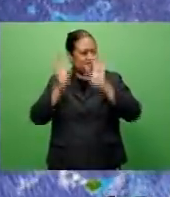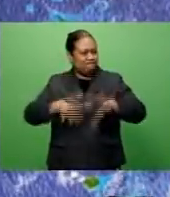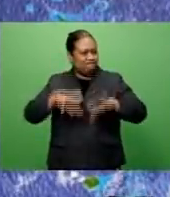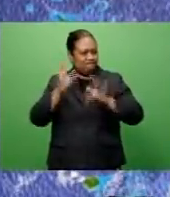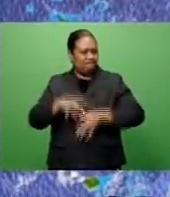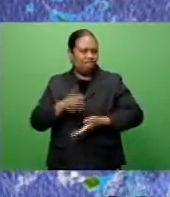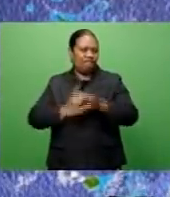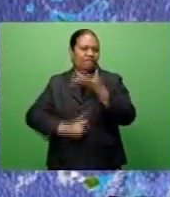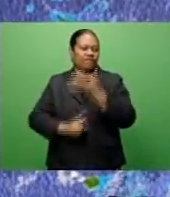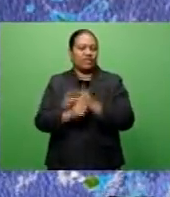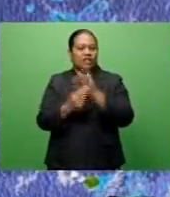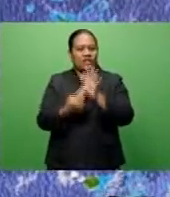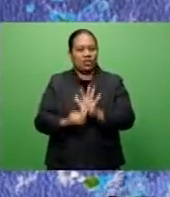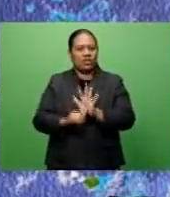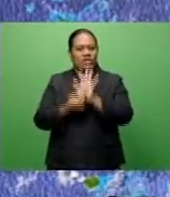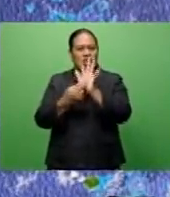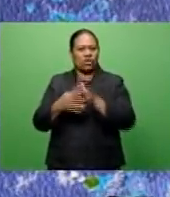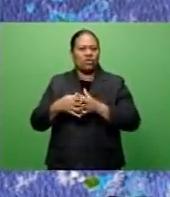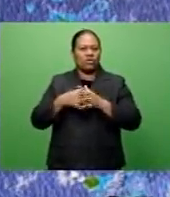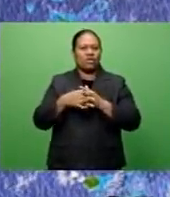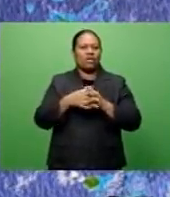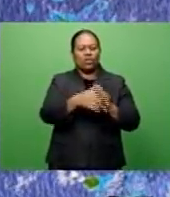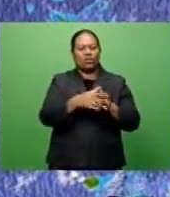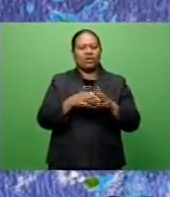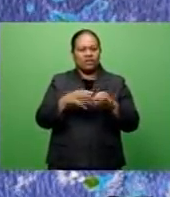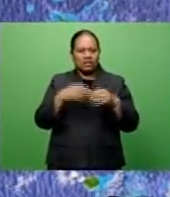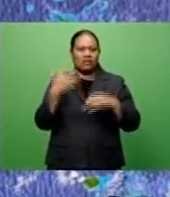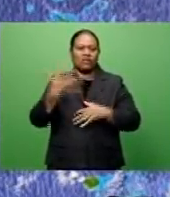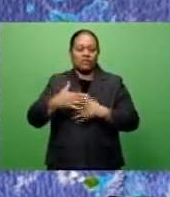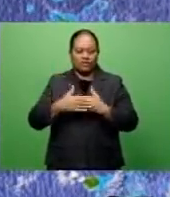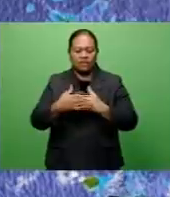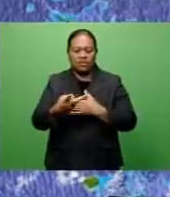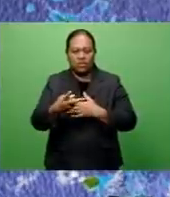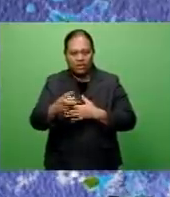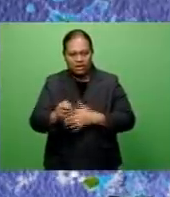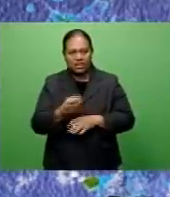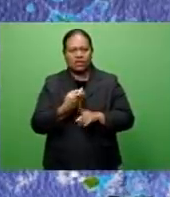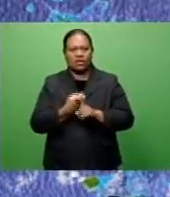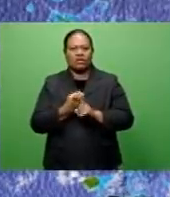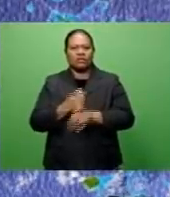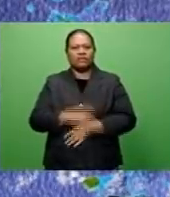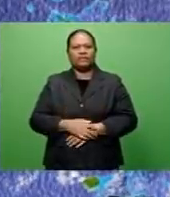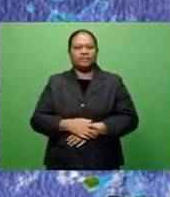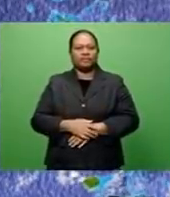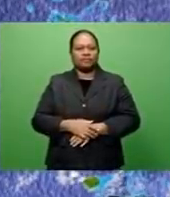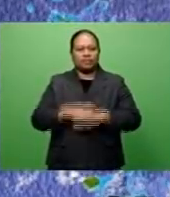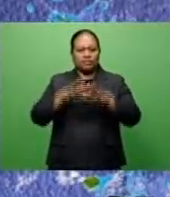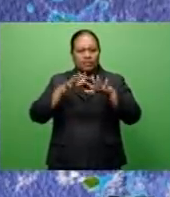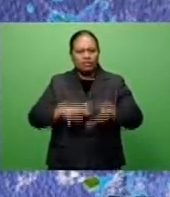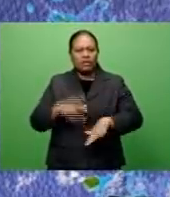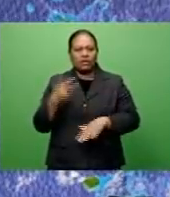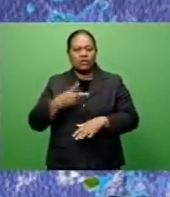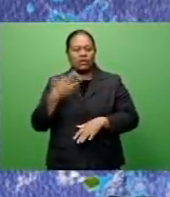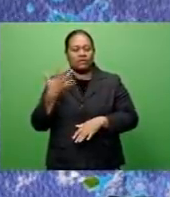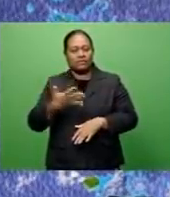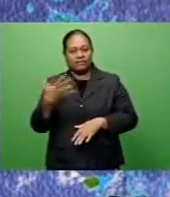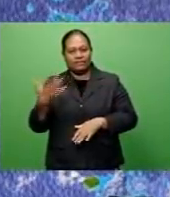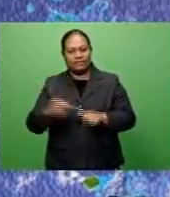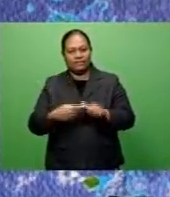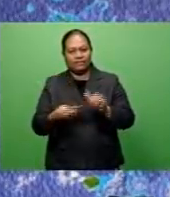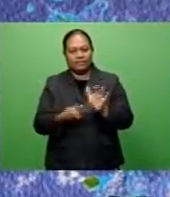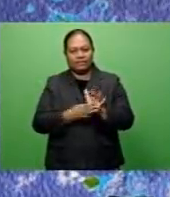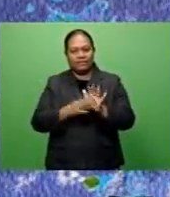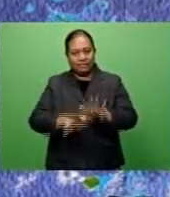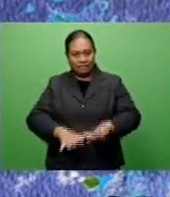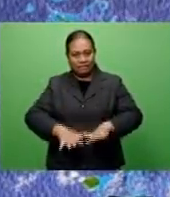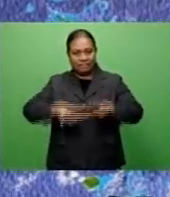At sea, northerly winds at 15 to 20 knots, generating moderate to rough seas. Turning to the tides, the next low tide is at 12:55 a.m., followed